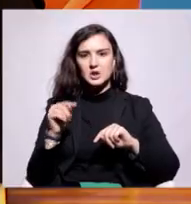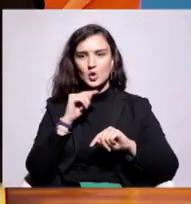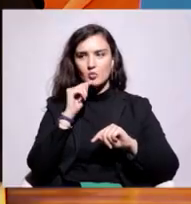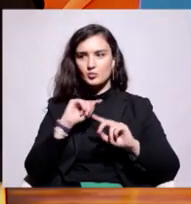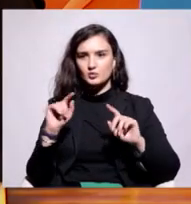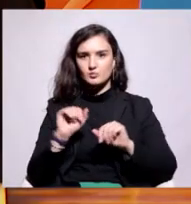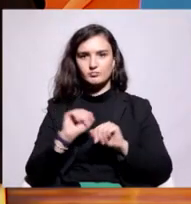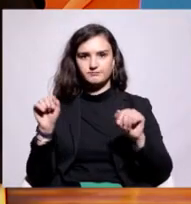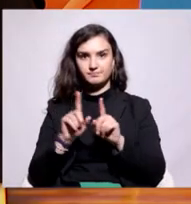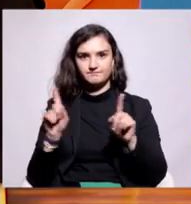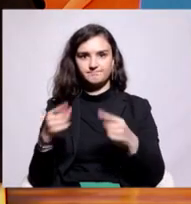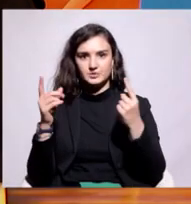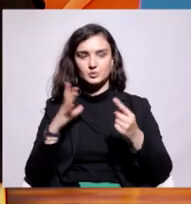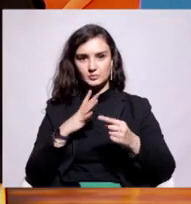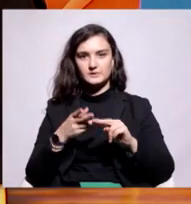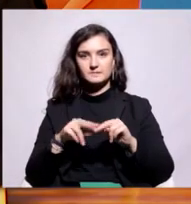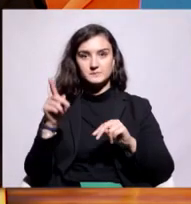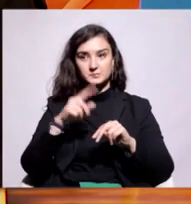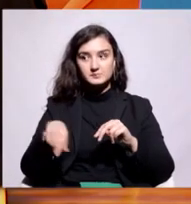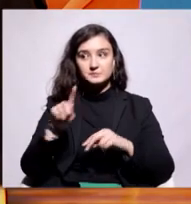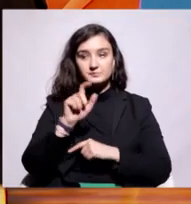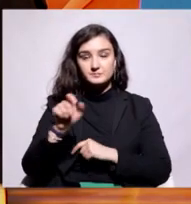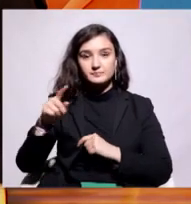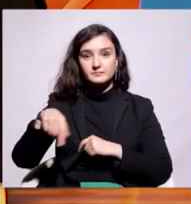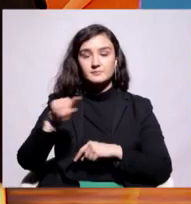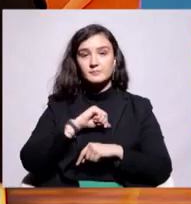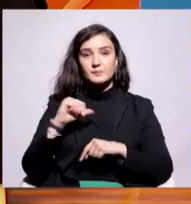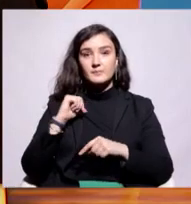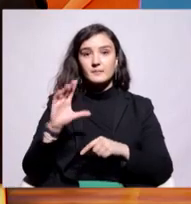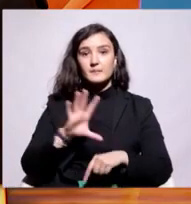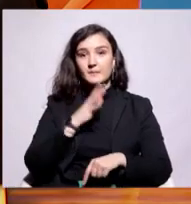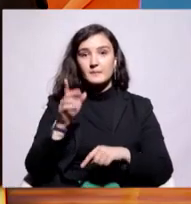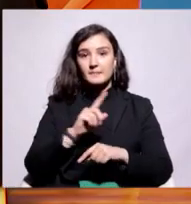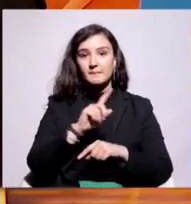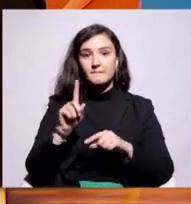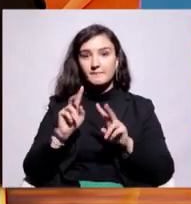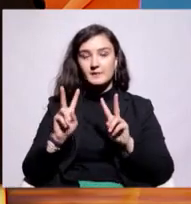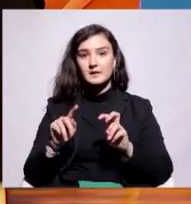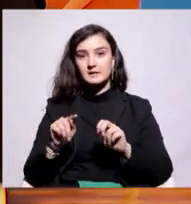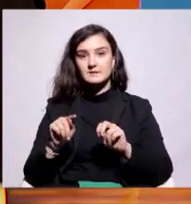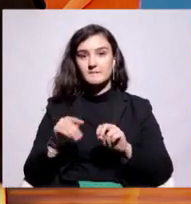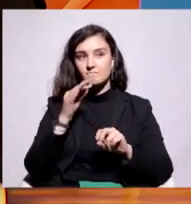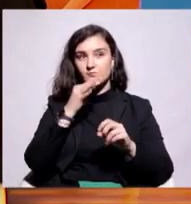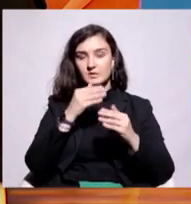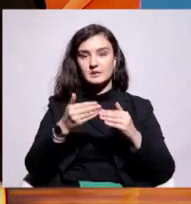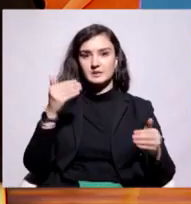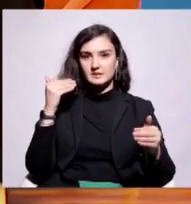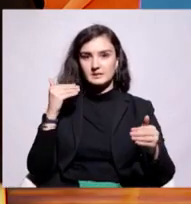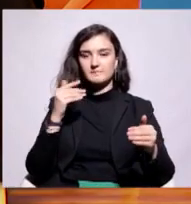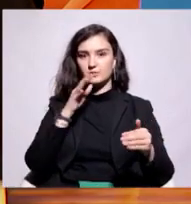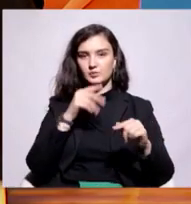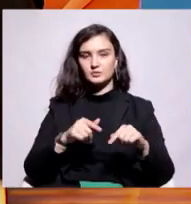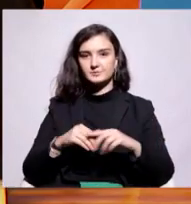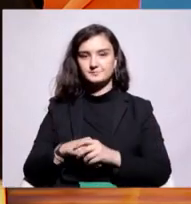economy. Yet there remained some people who actually had some kind of nostalgia of the earlier